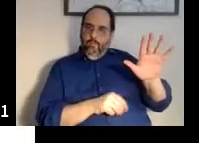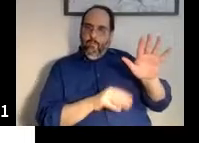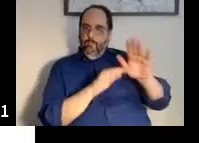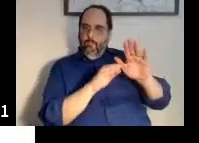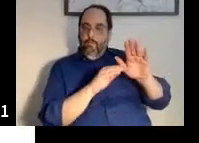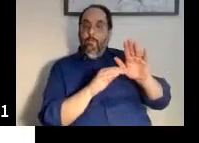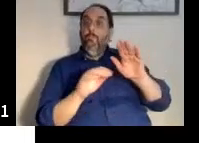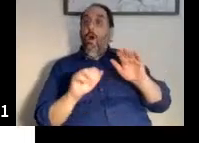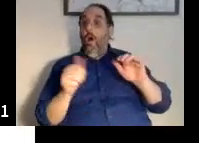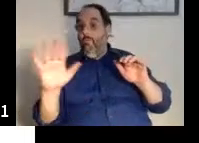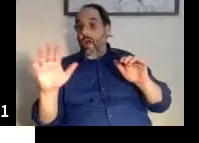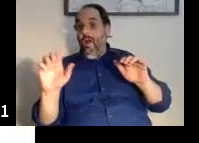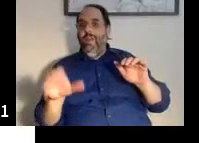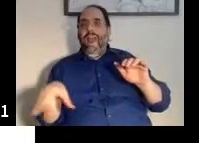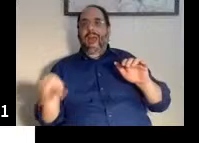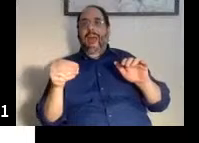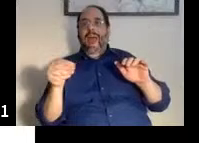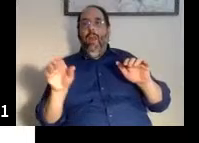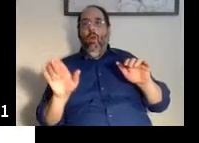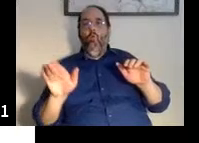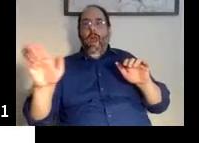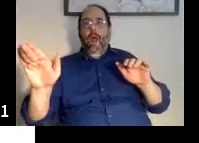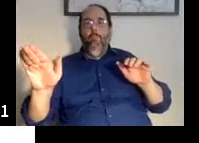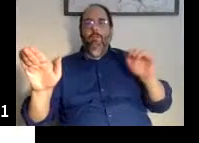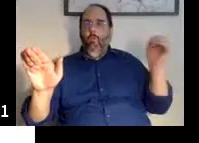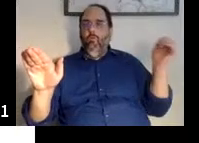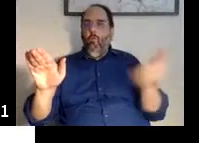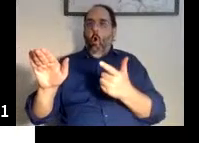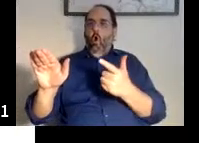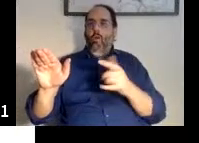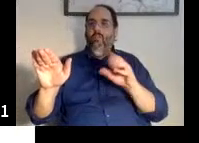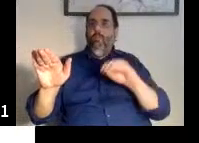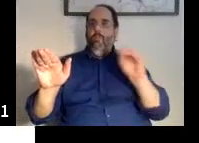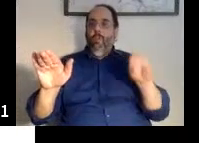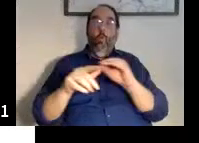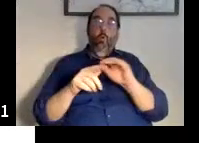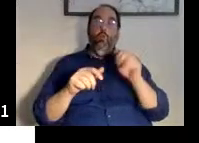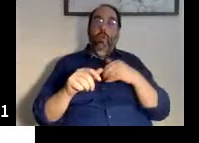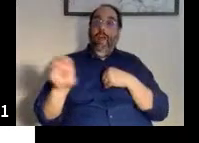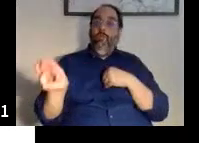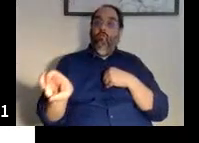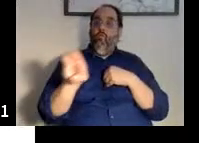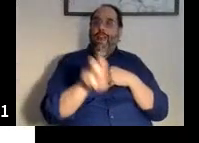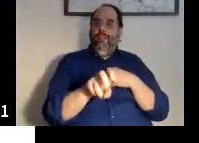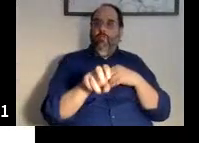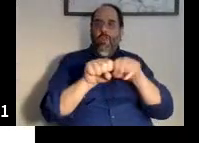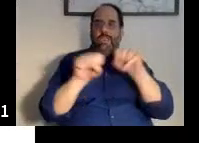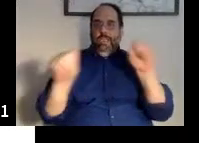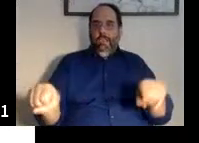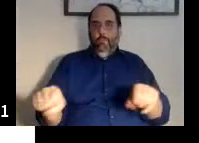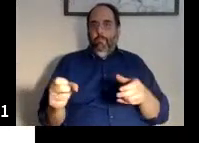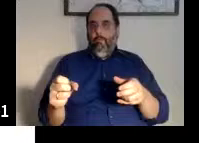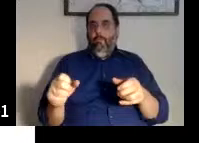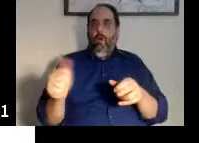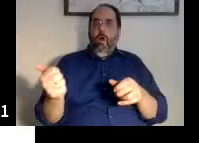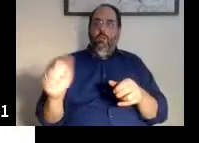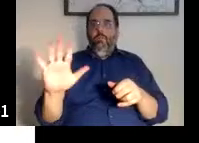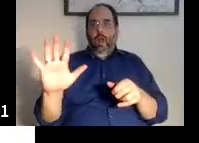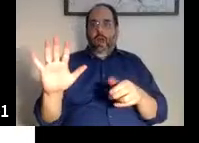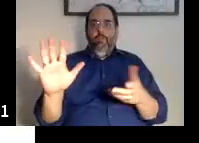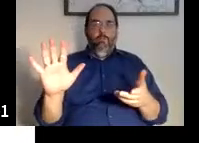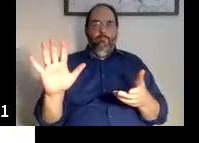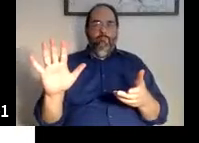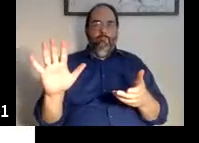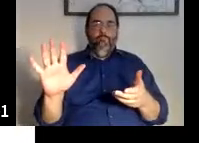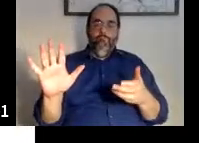could ramp the other 5 for all 50%, or I could do transfer system to the other 5.